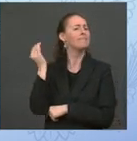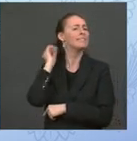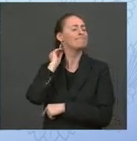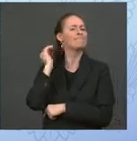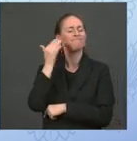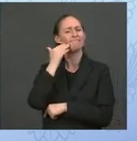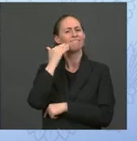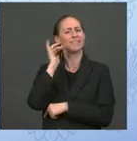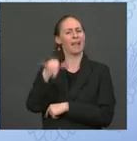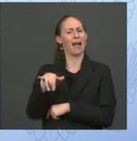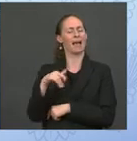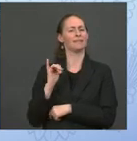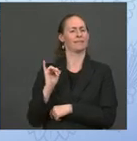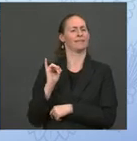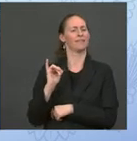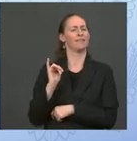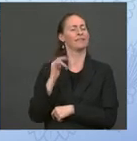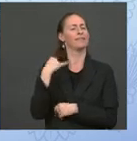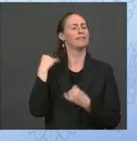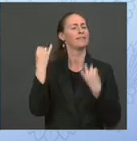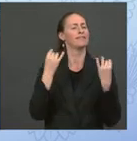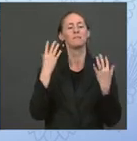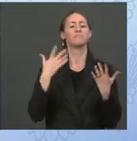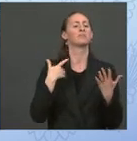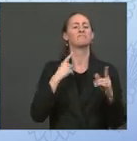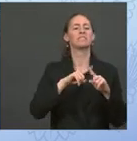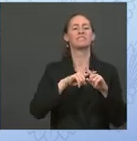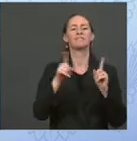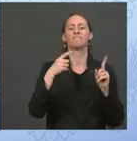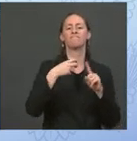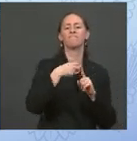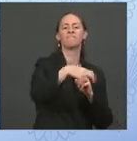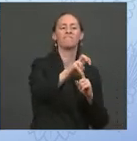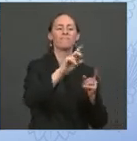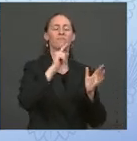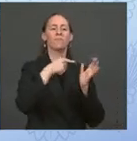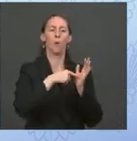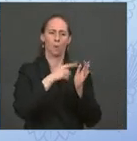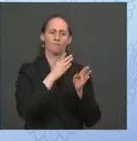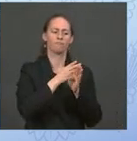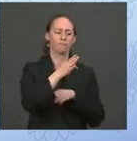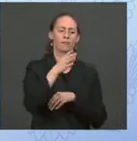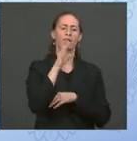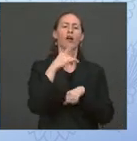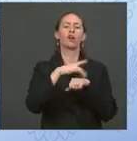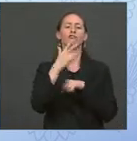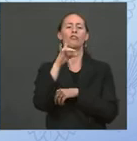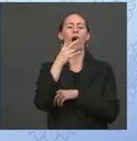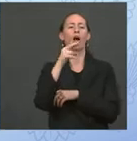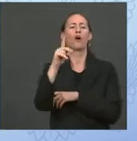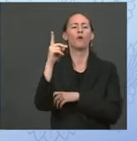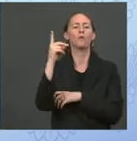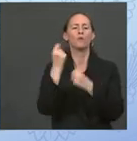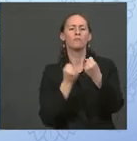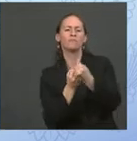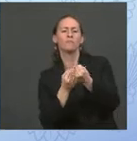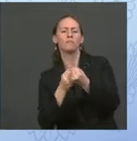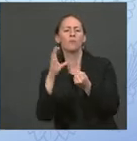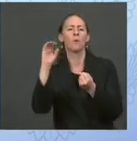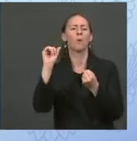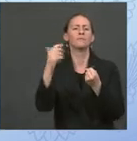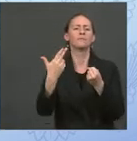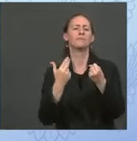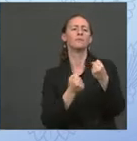I've transitioned into a role as an early childhood coach, and I get to work with the incredible teachers,